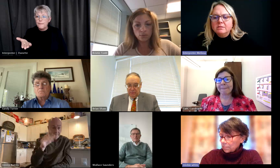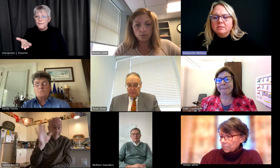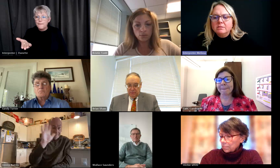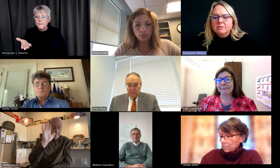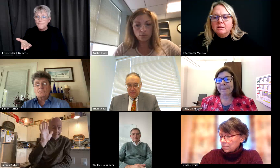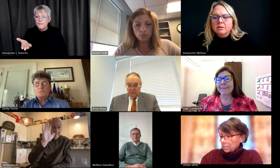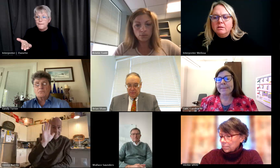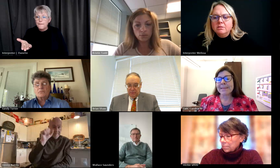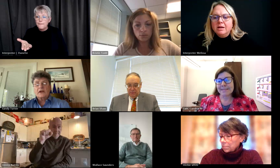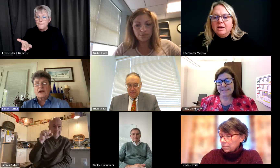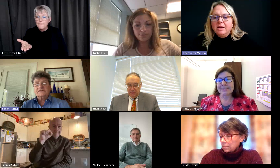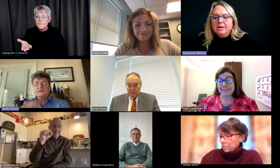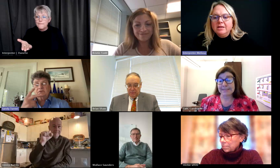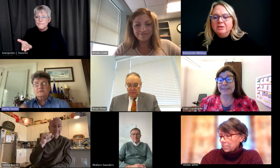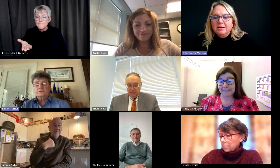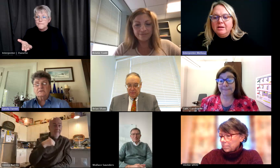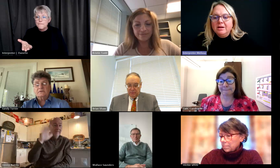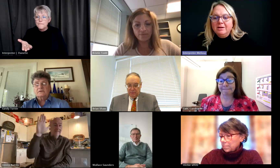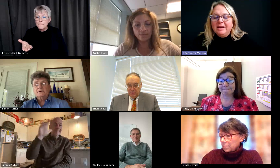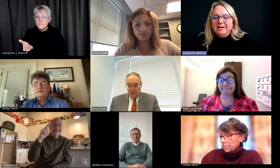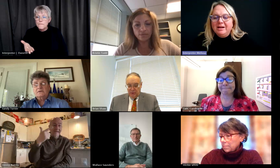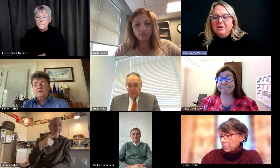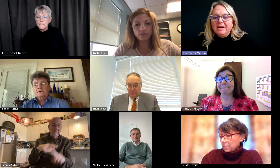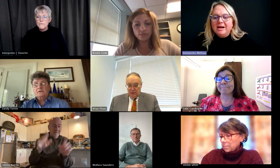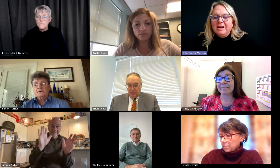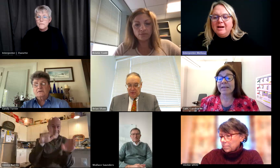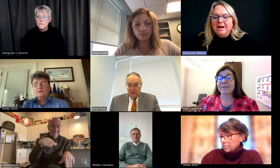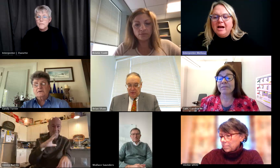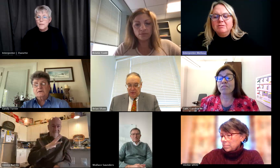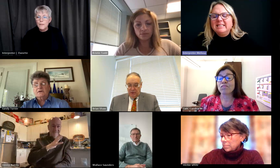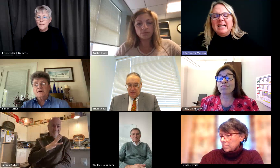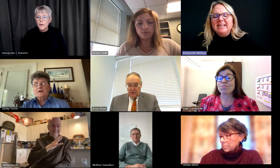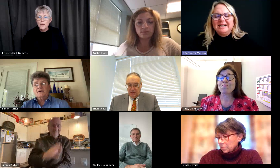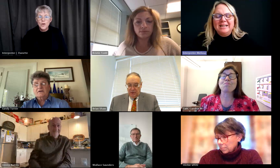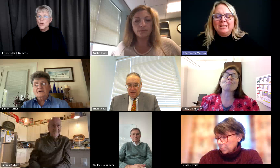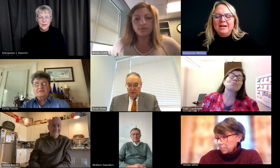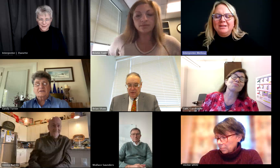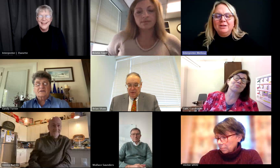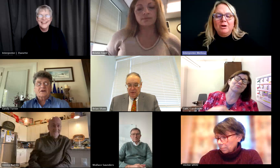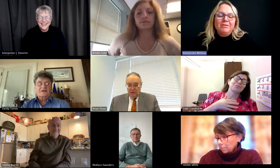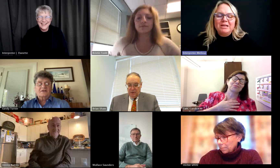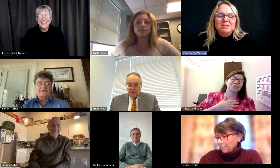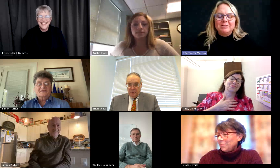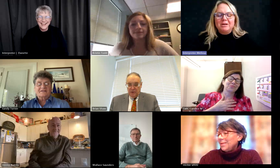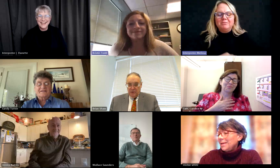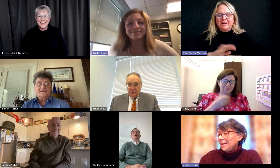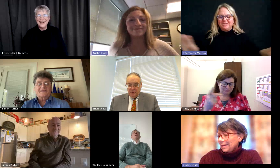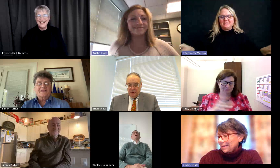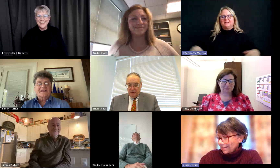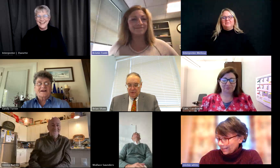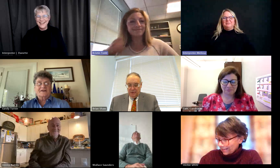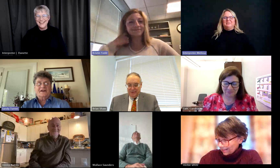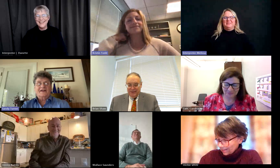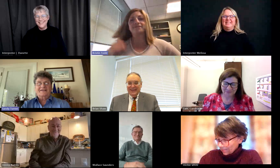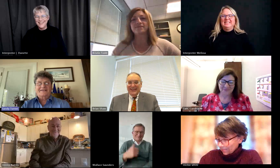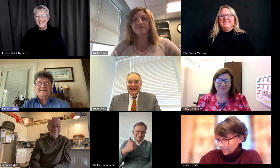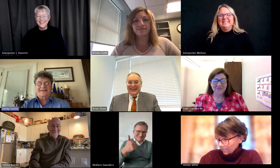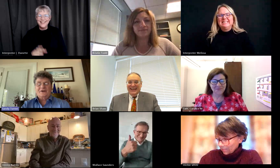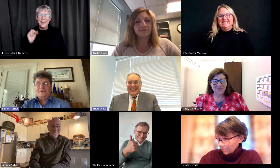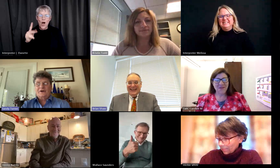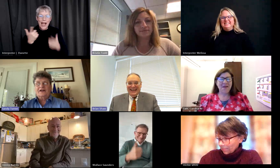Yes. Yeah, I see you. Okay, all right. I was seconding it. I didn't know. Everything's good, though. Everything's good.